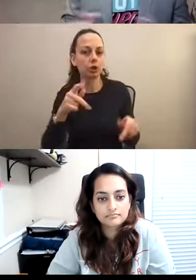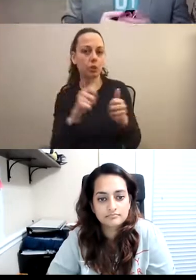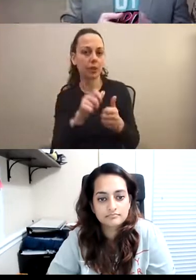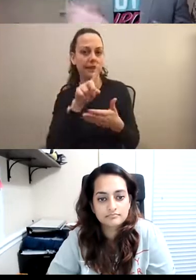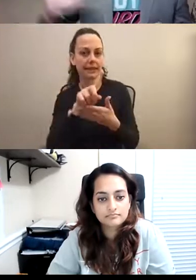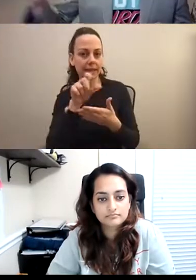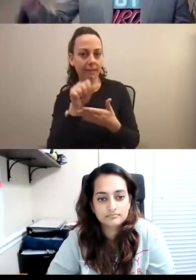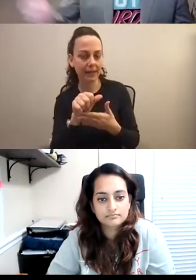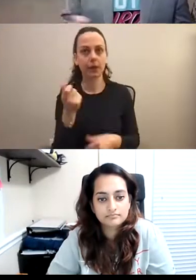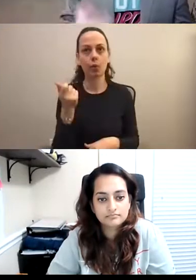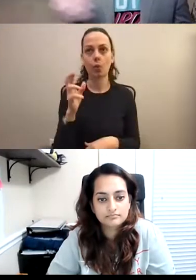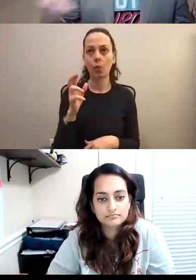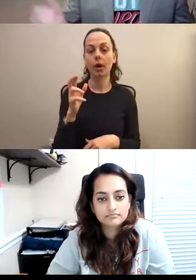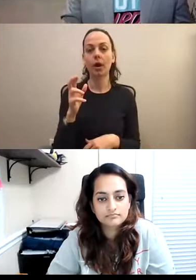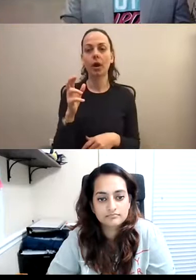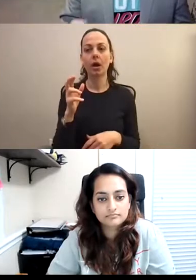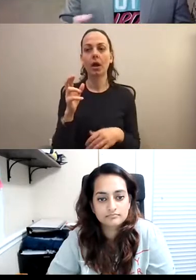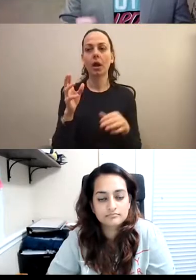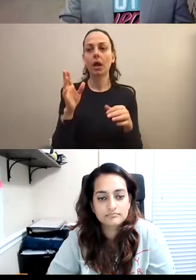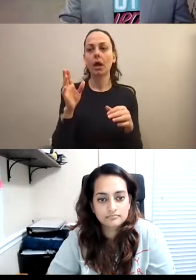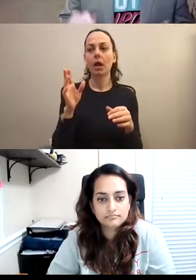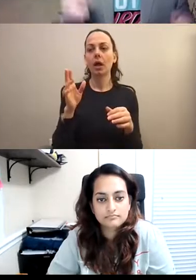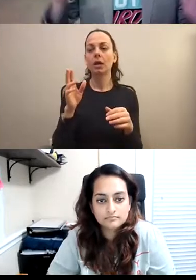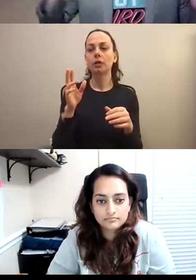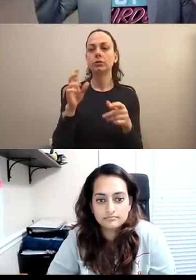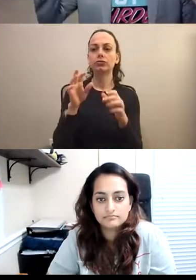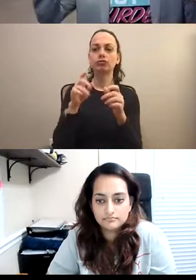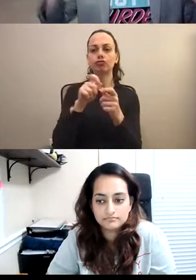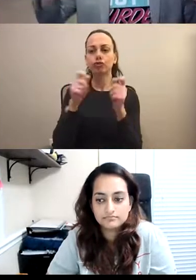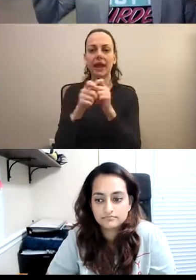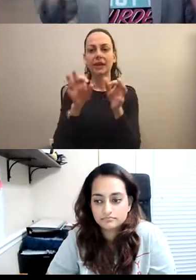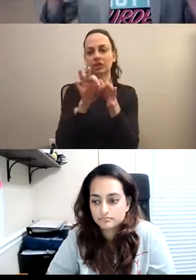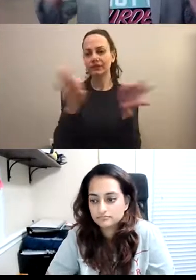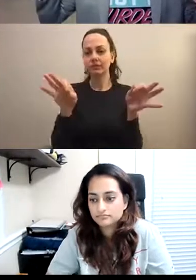disability, or we face the stigma of like